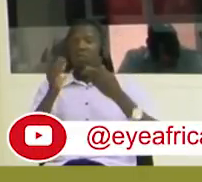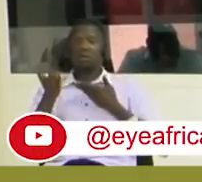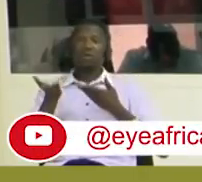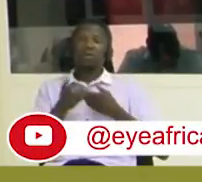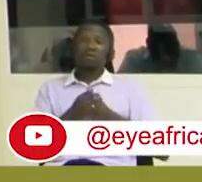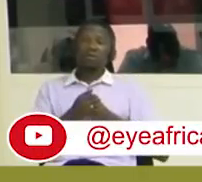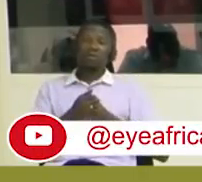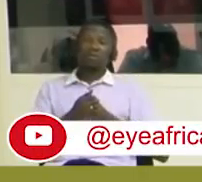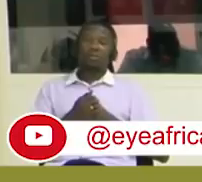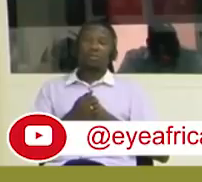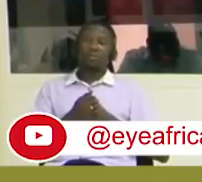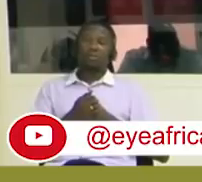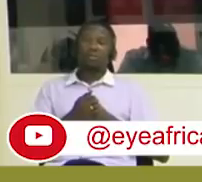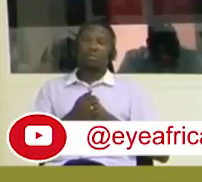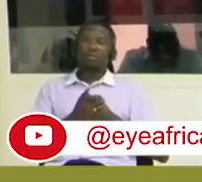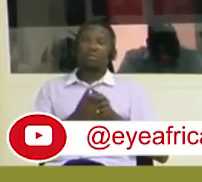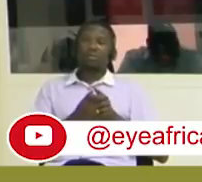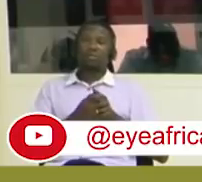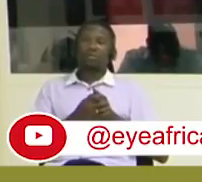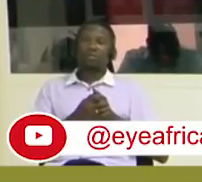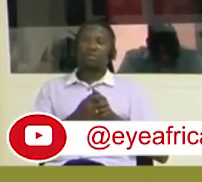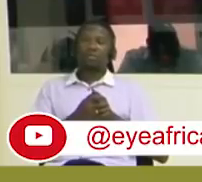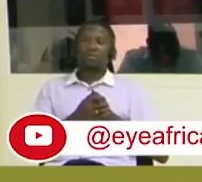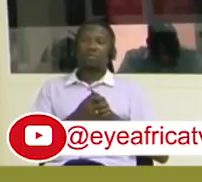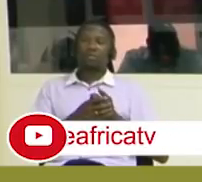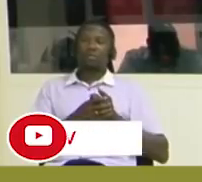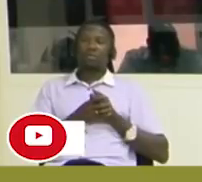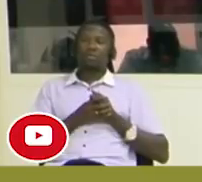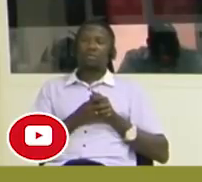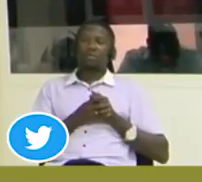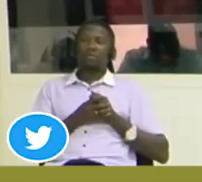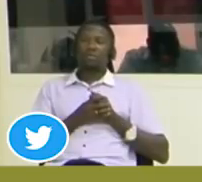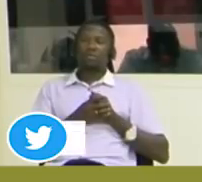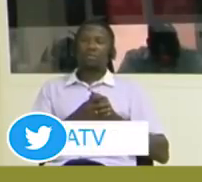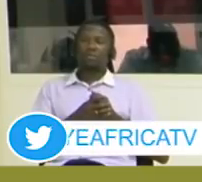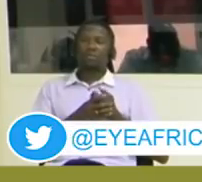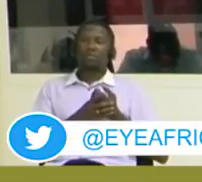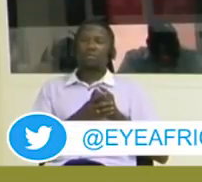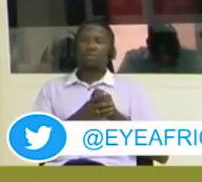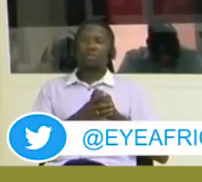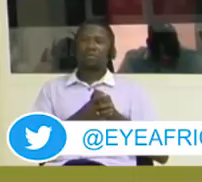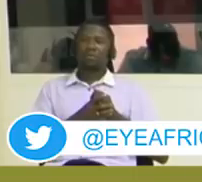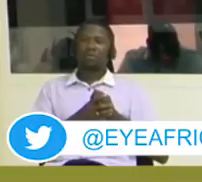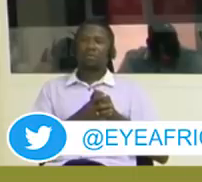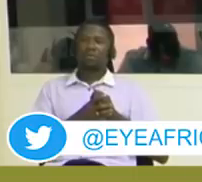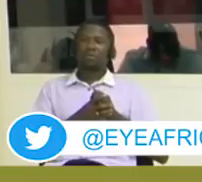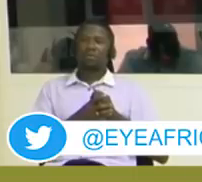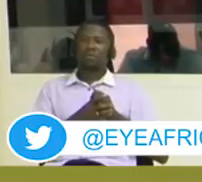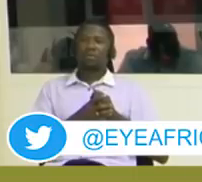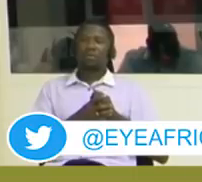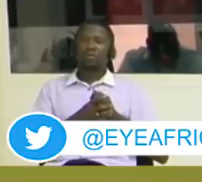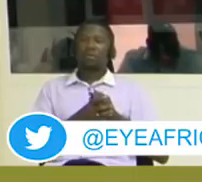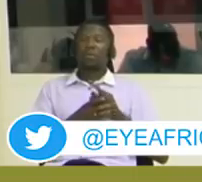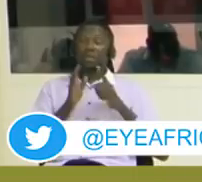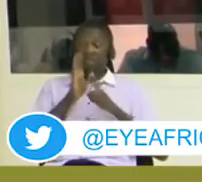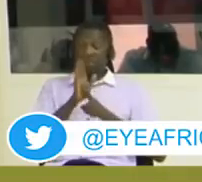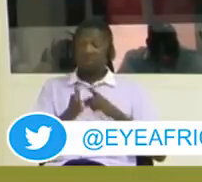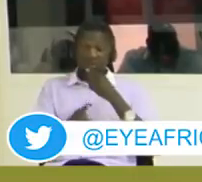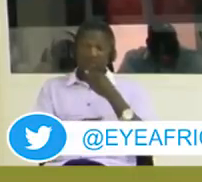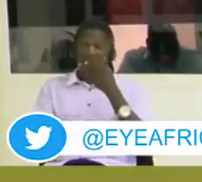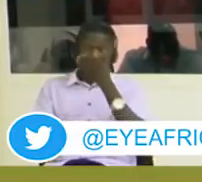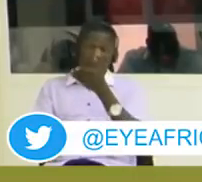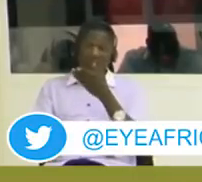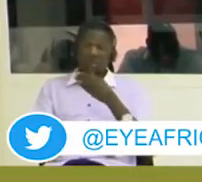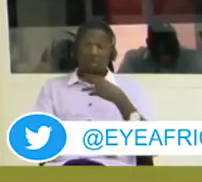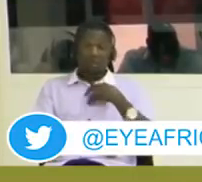One would expect that. Expect? Yes. So, anyway, what I can say... Except if you are there and you want to